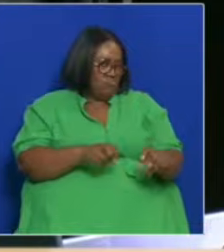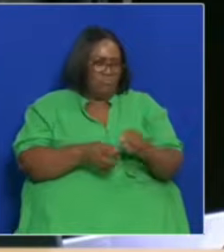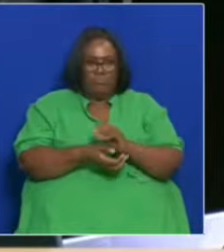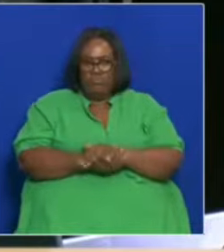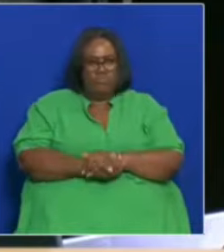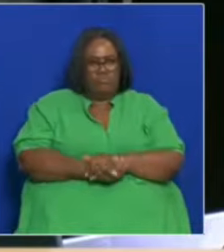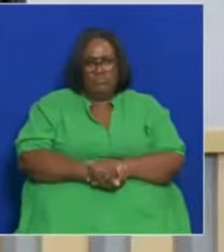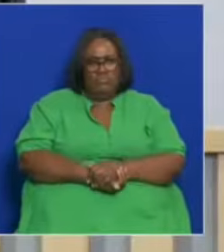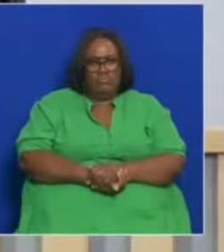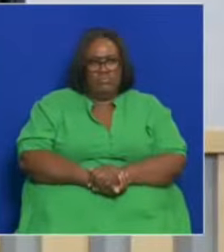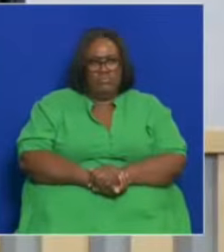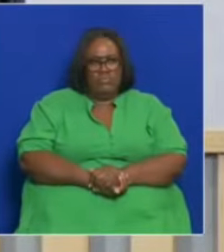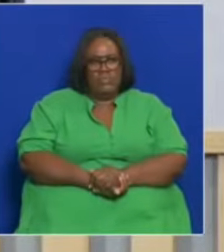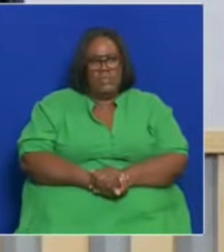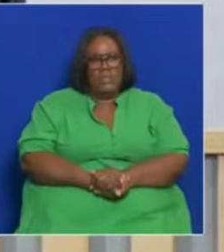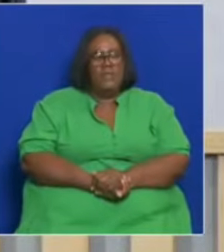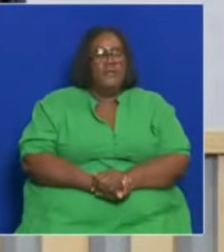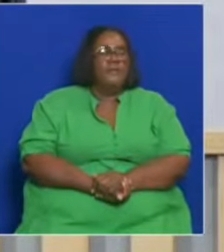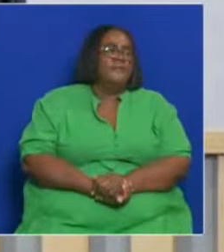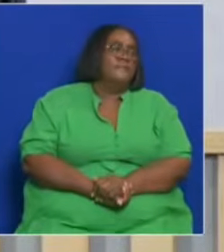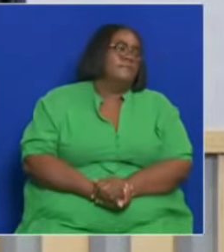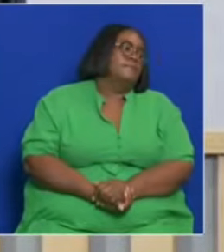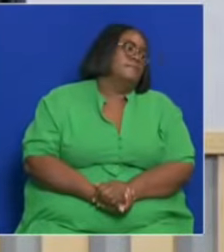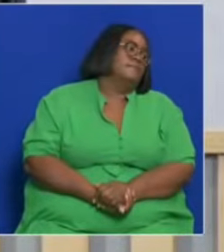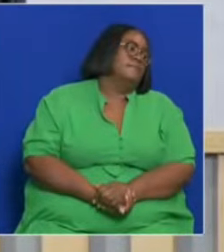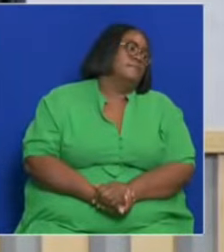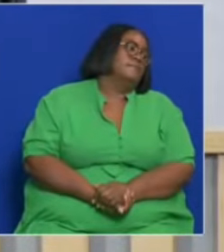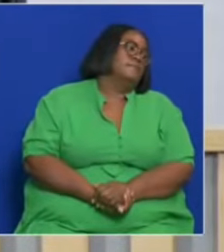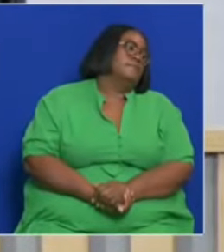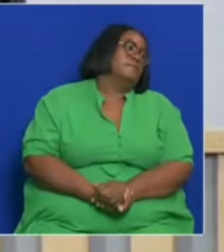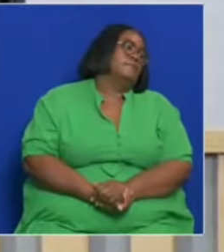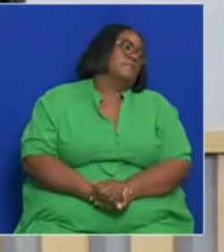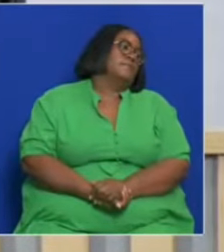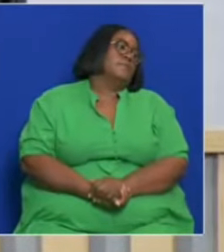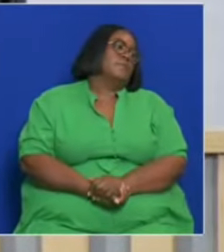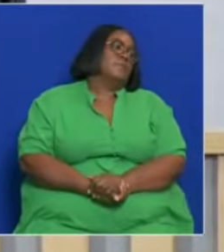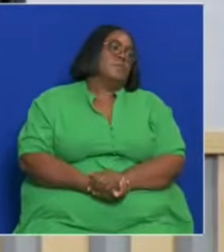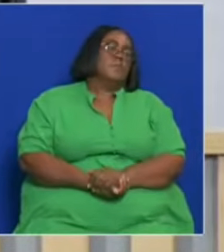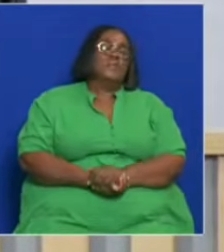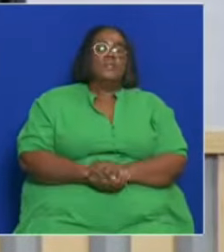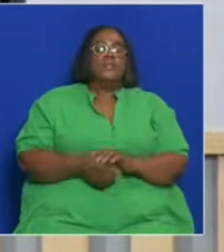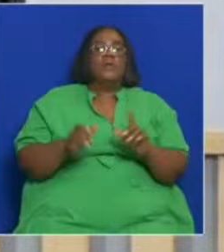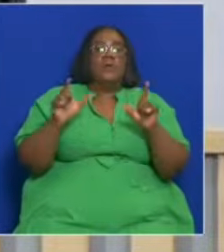commissioners, as I remember what was presented at the time,